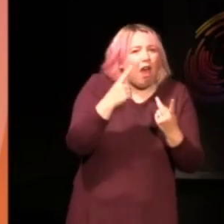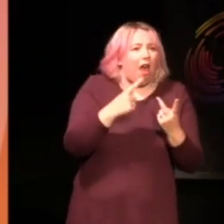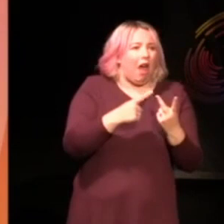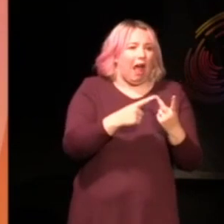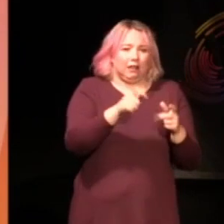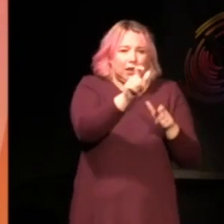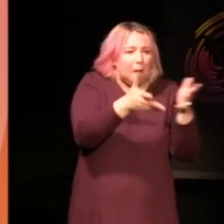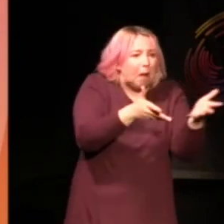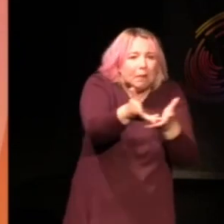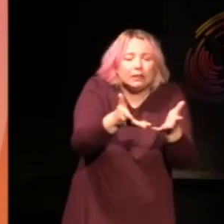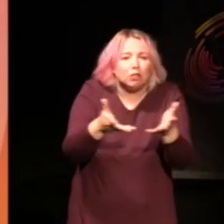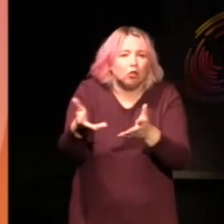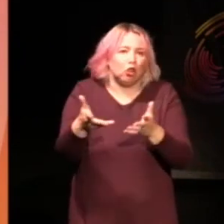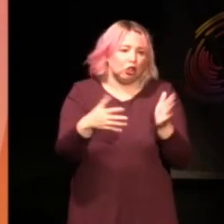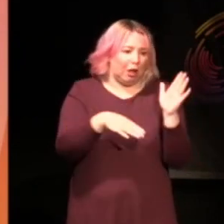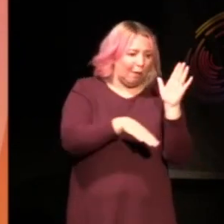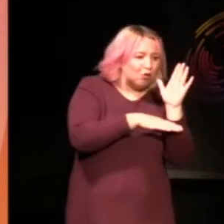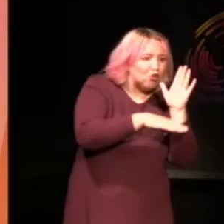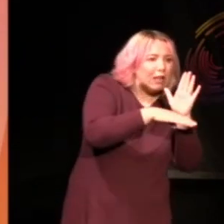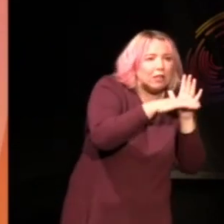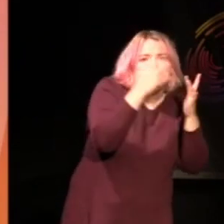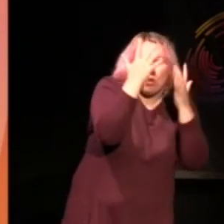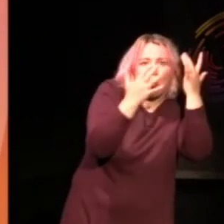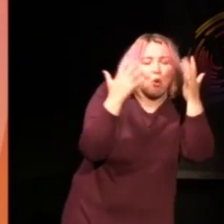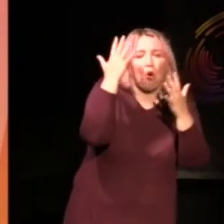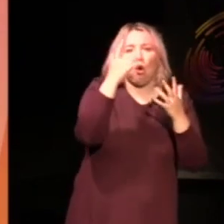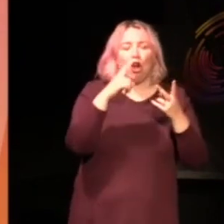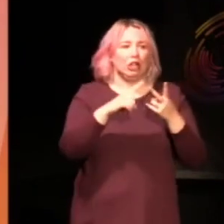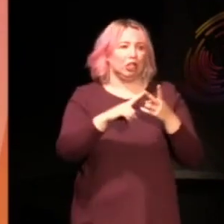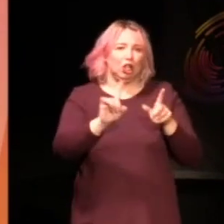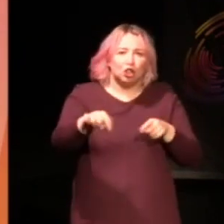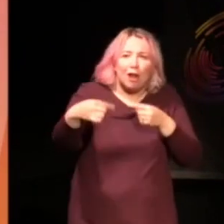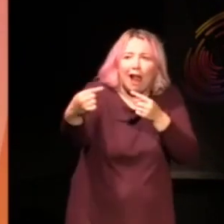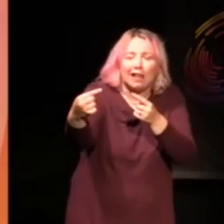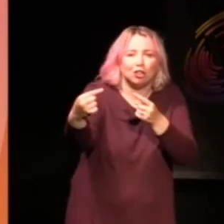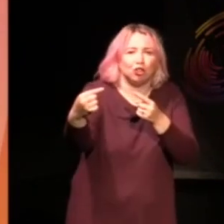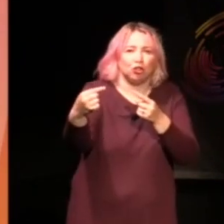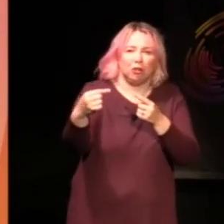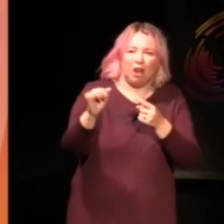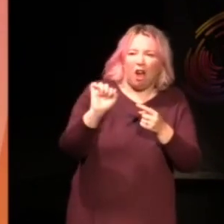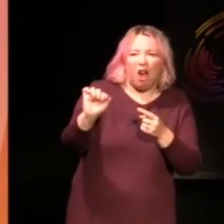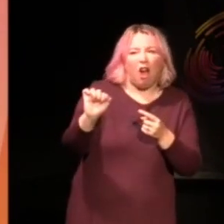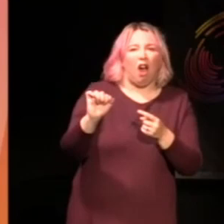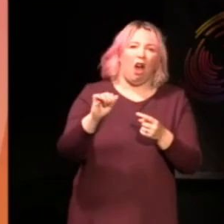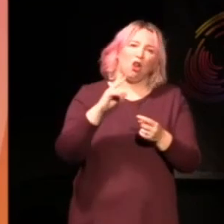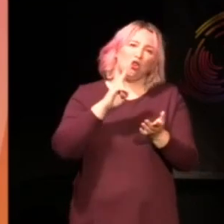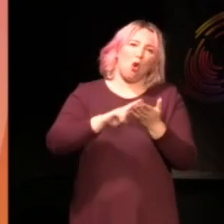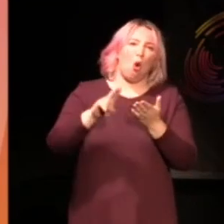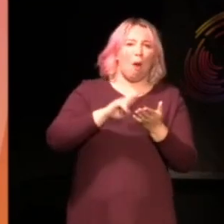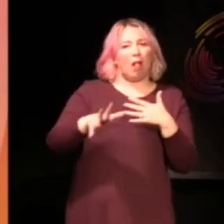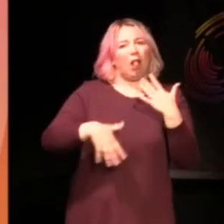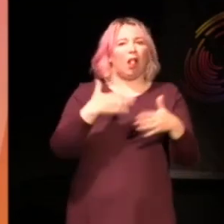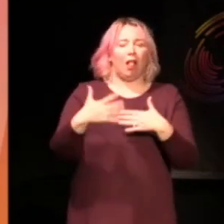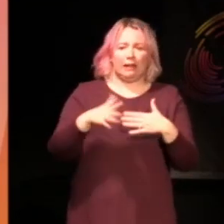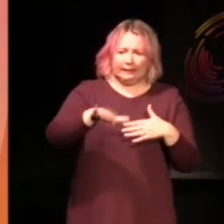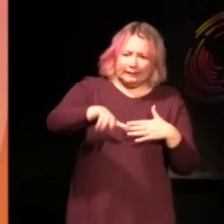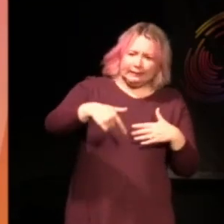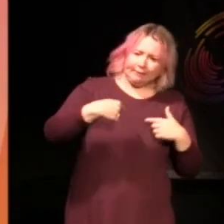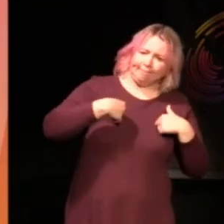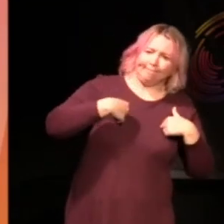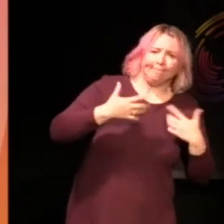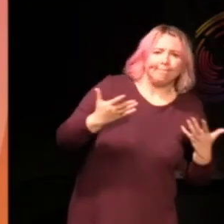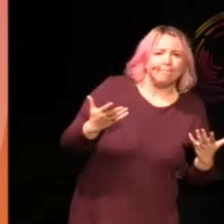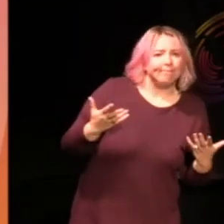discourse and progressive thought and challenging the norm, that somehow this is dangerous